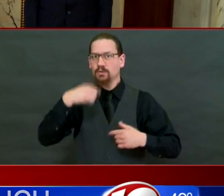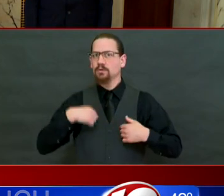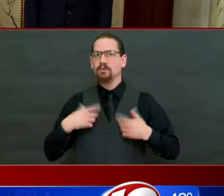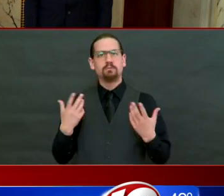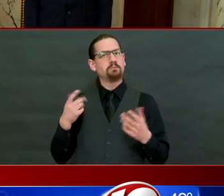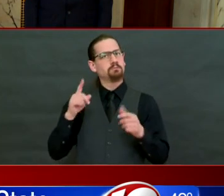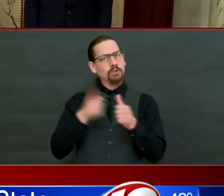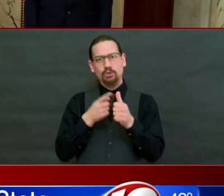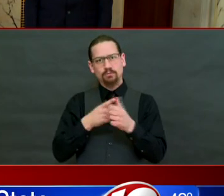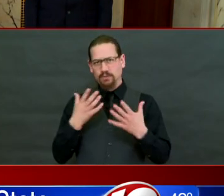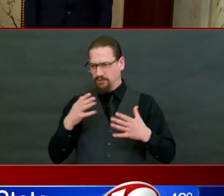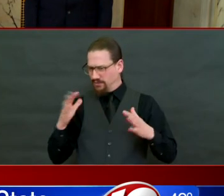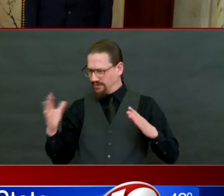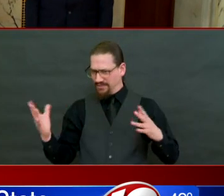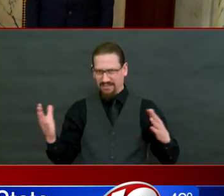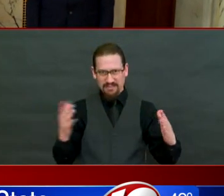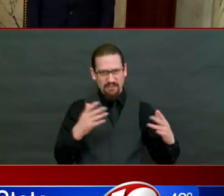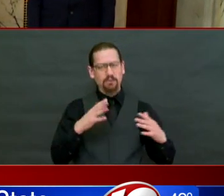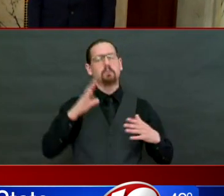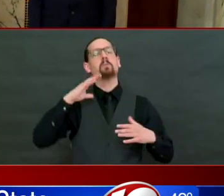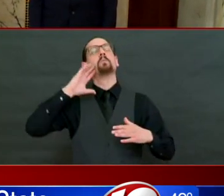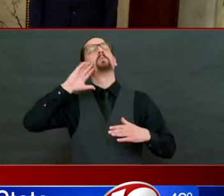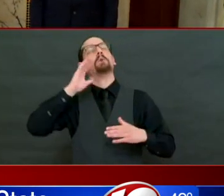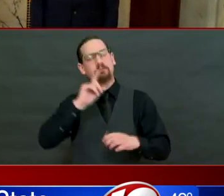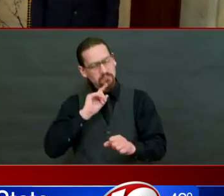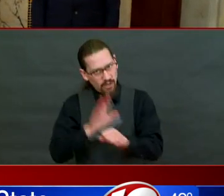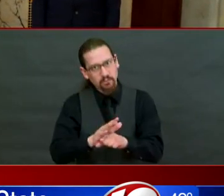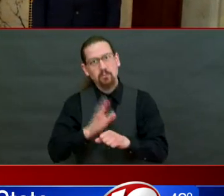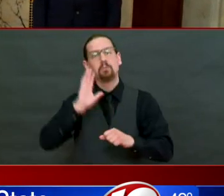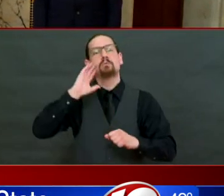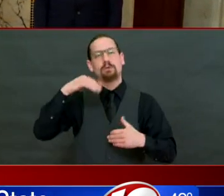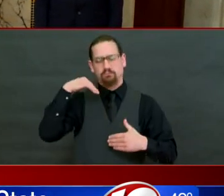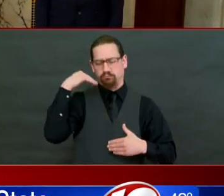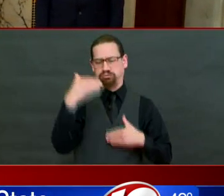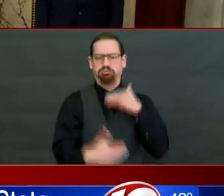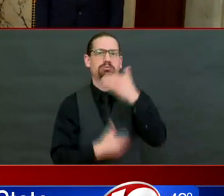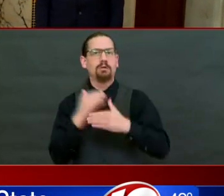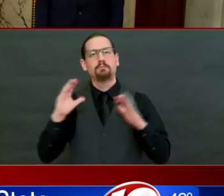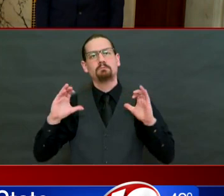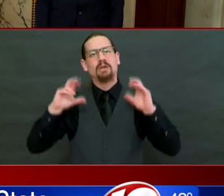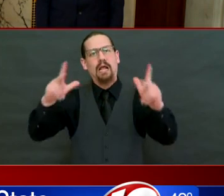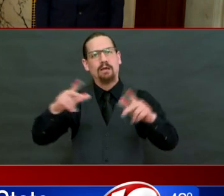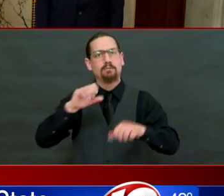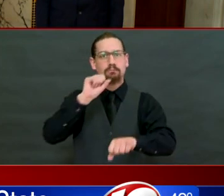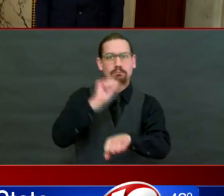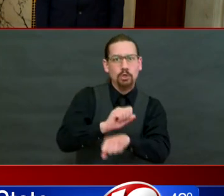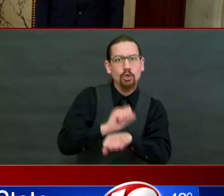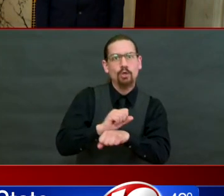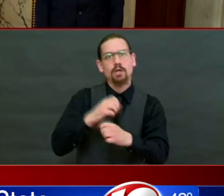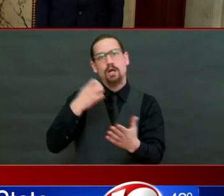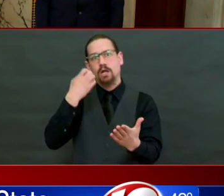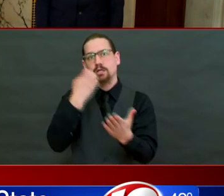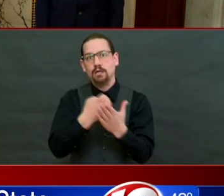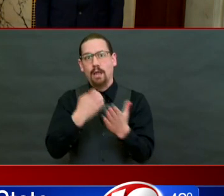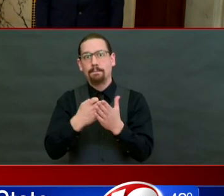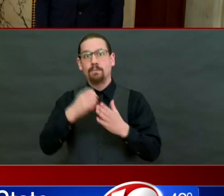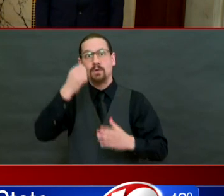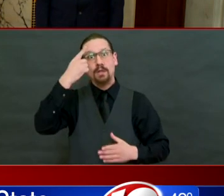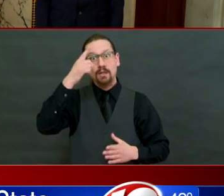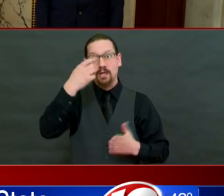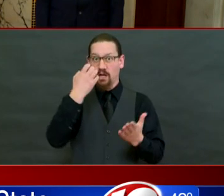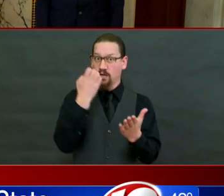going to have to be done slowly and incrementally, but we are going to stand this economy back up, and we are going to come out the other side of